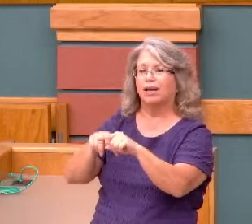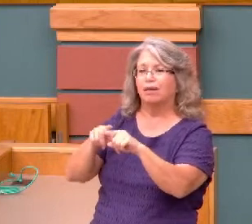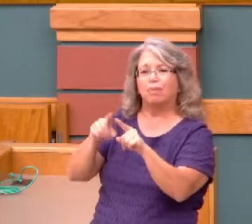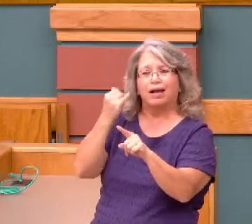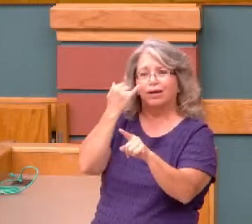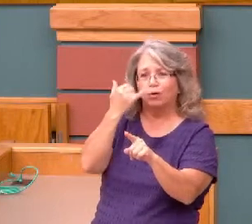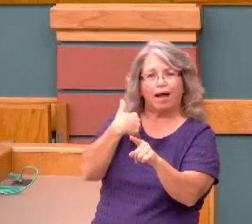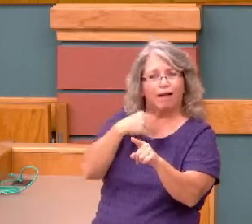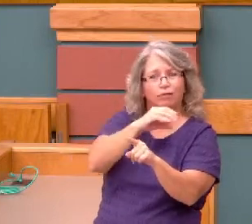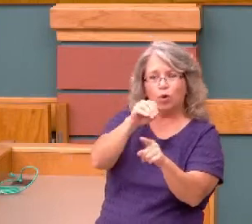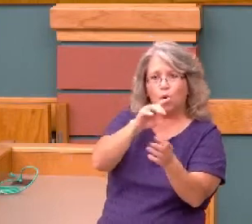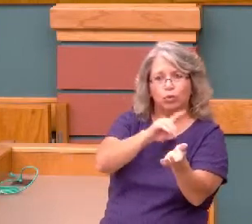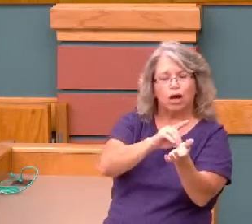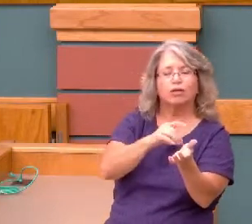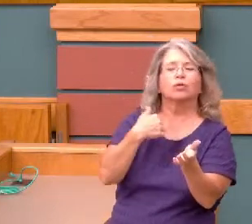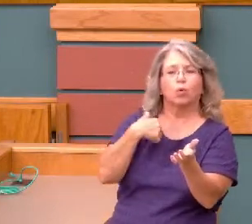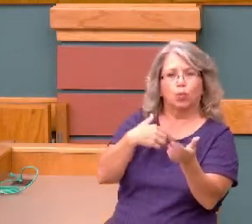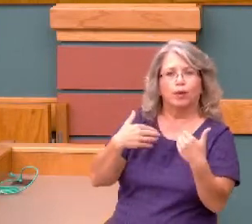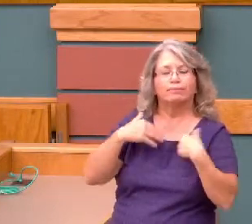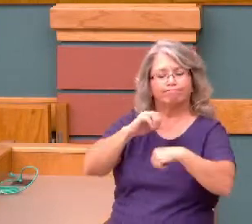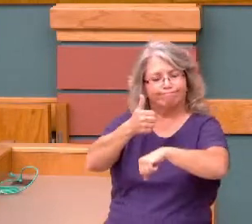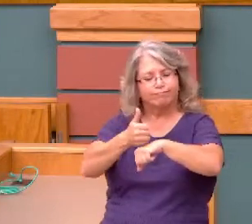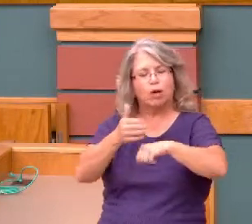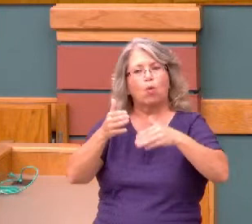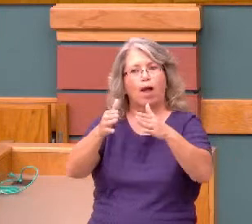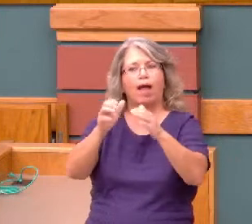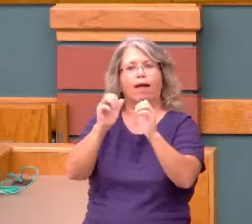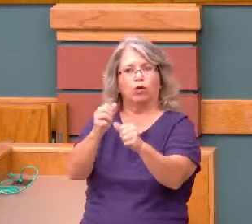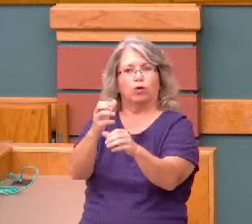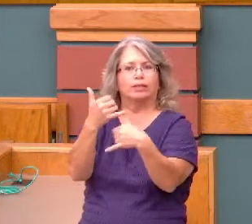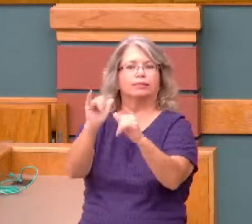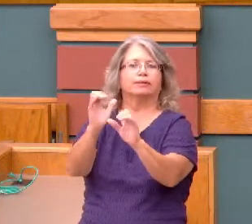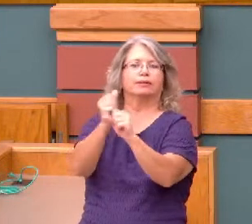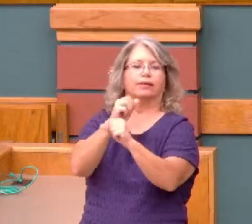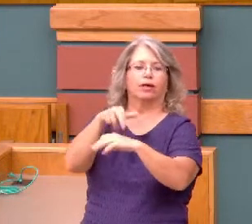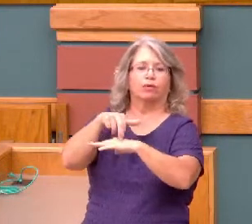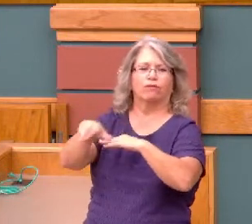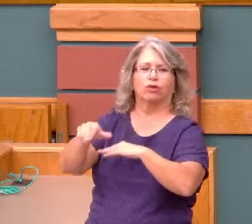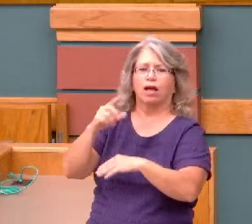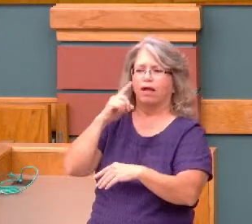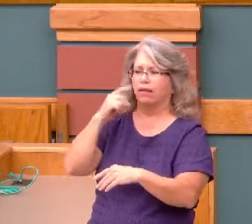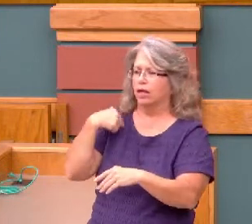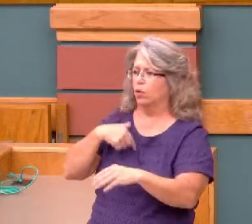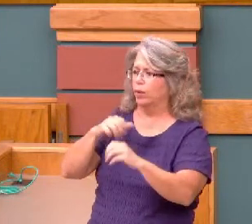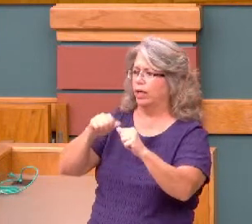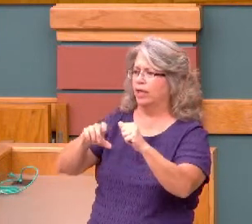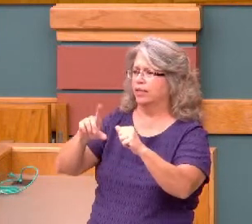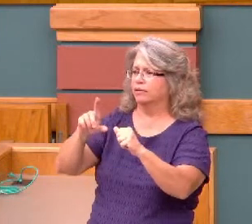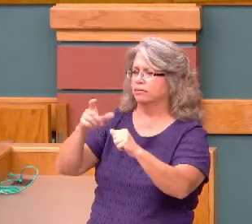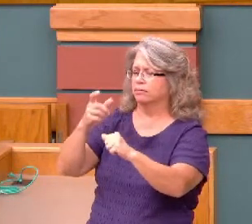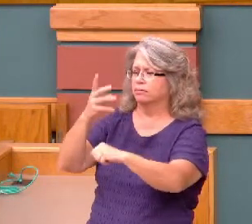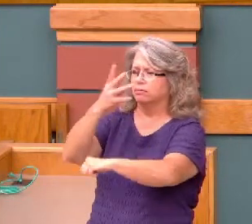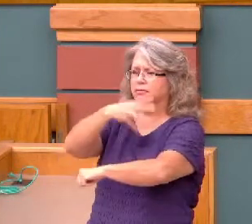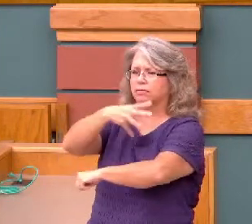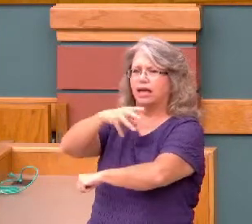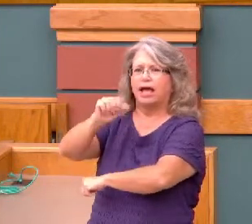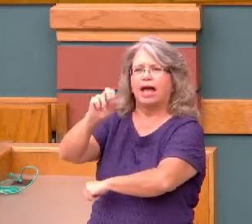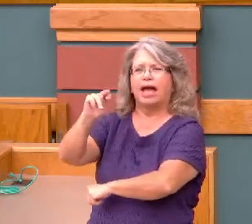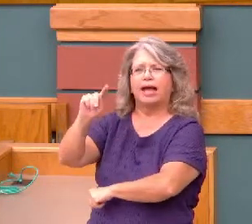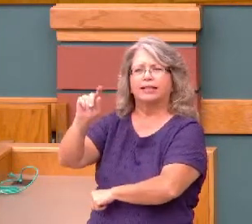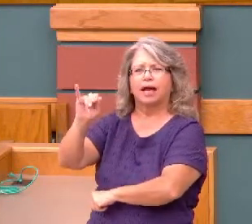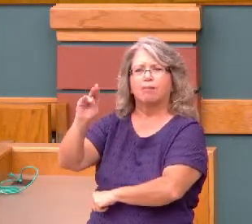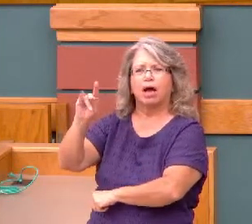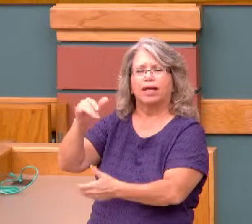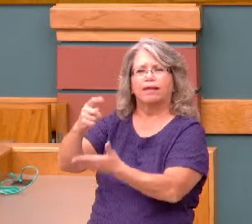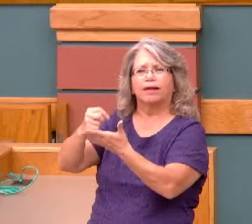with a doctor. And this antibody therapy, I think we can do up to 200 a day there. But I'll have to be honest with you,